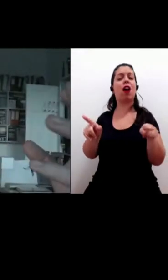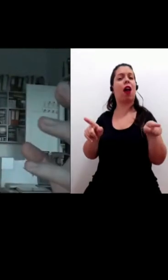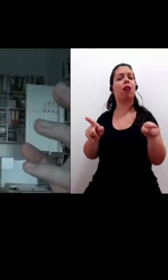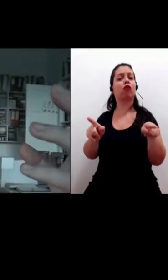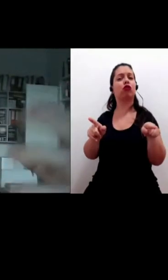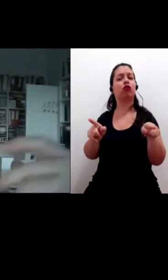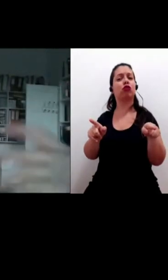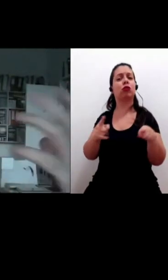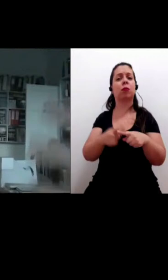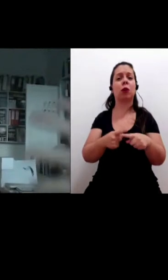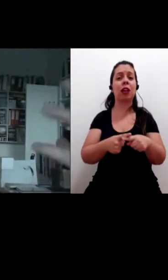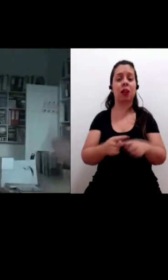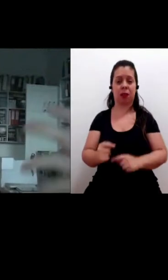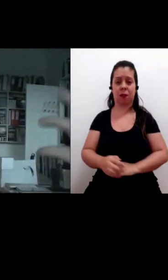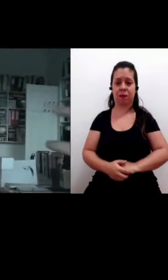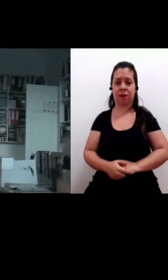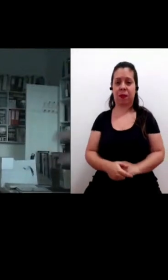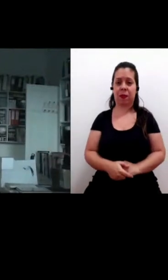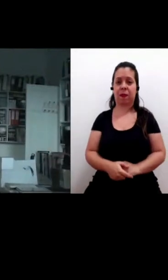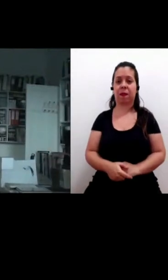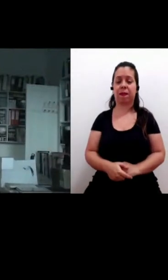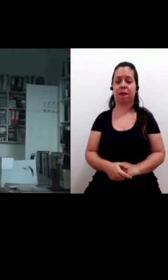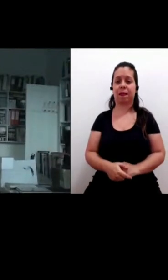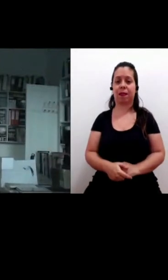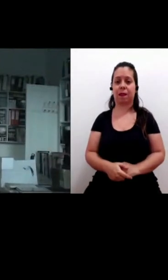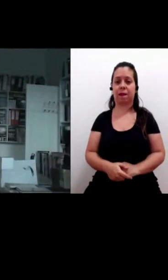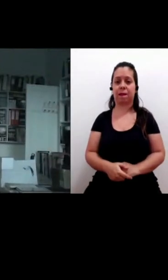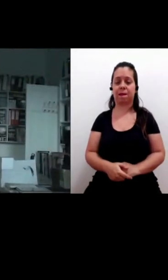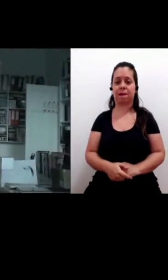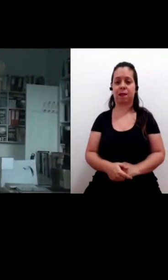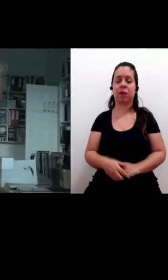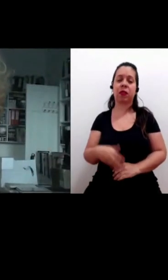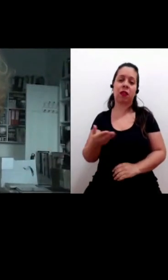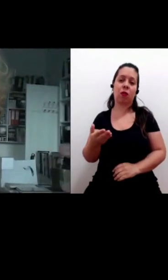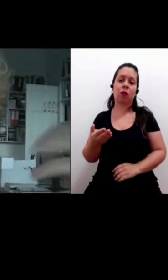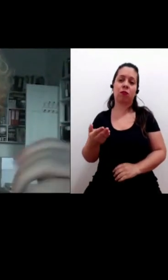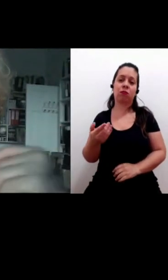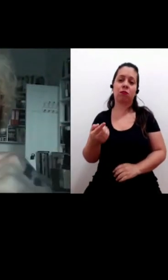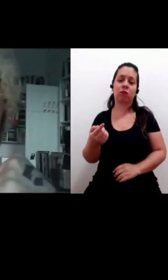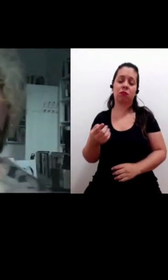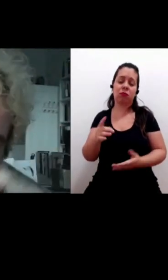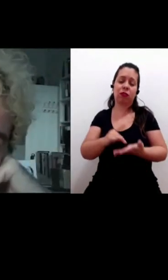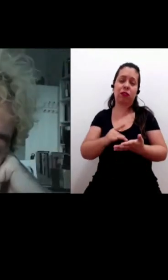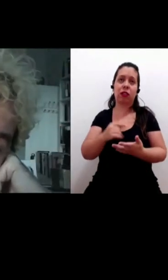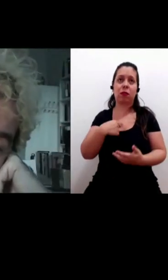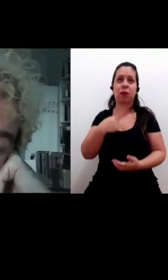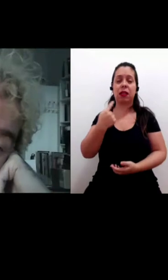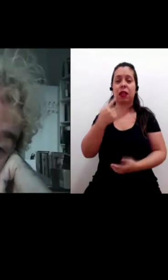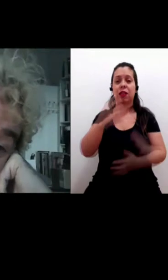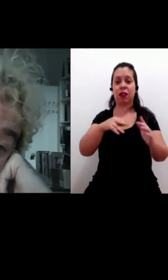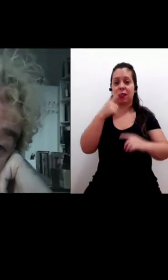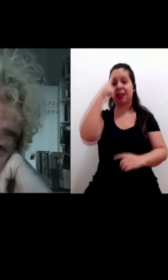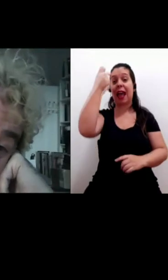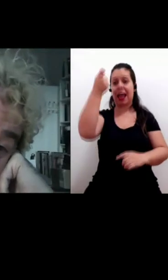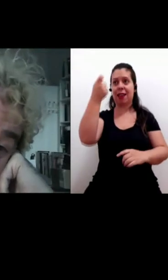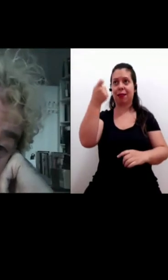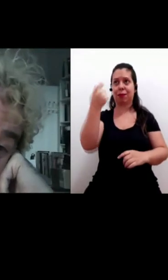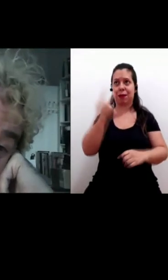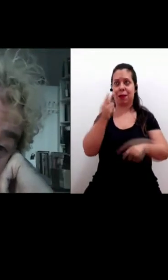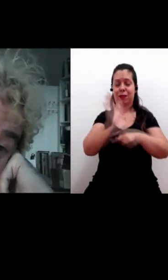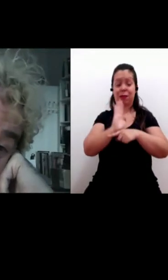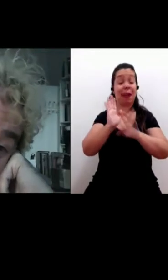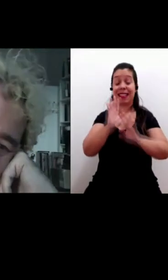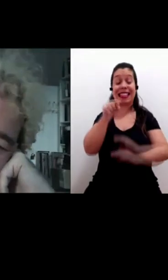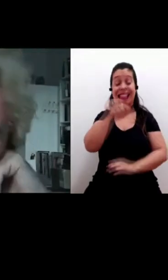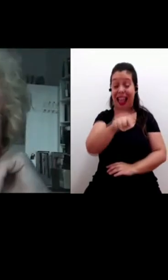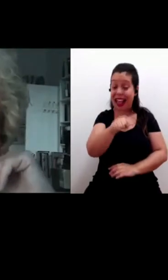mostly. You have to come up with an idea and make a film, mm-hmm. but in this case, the producers came to me and said,